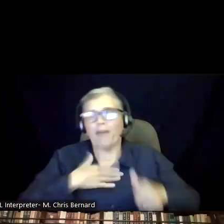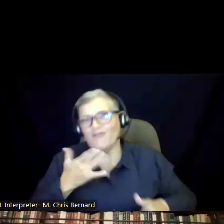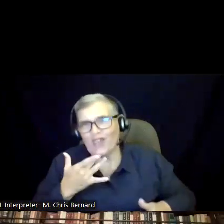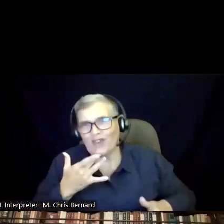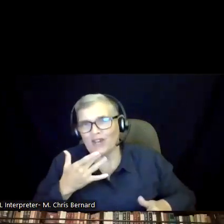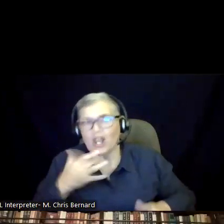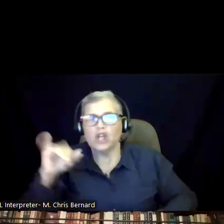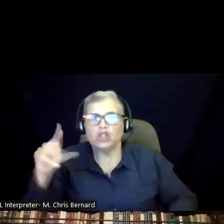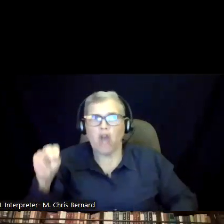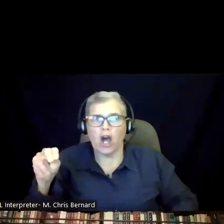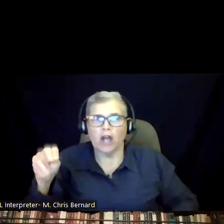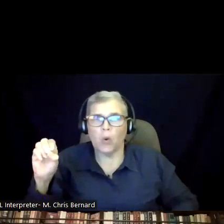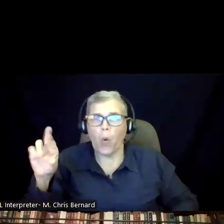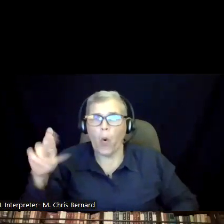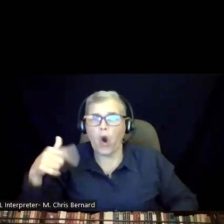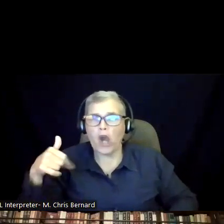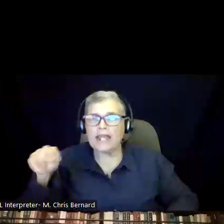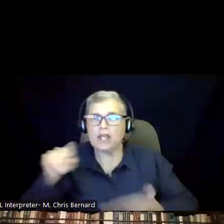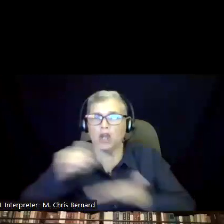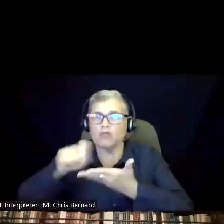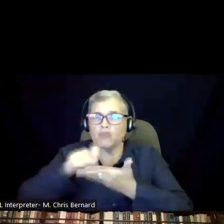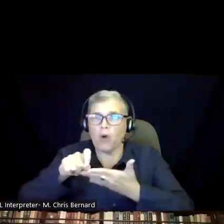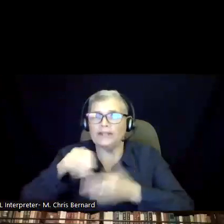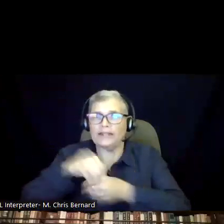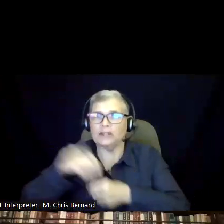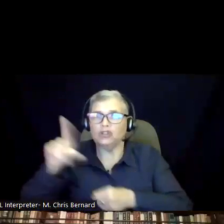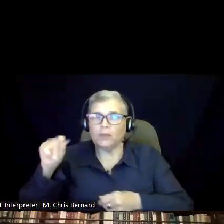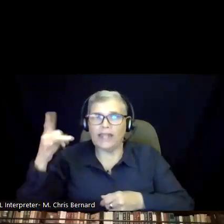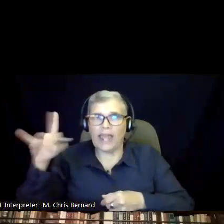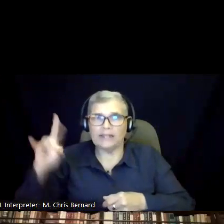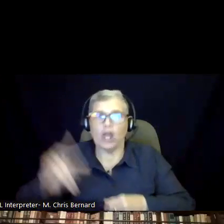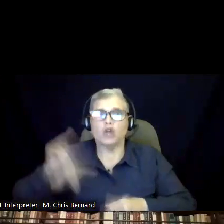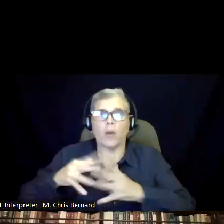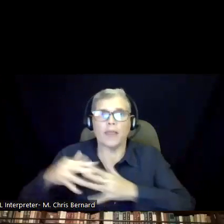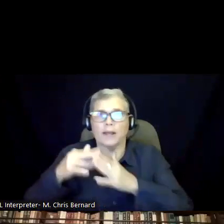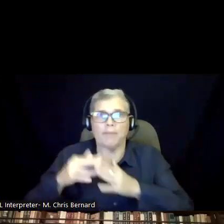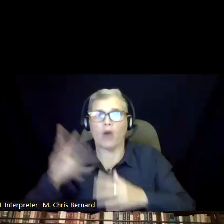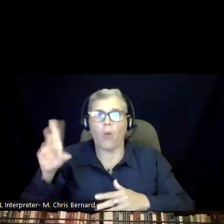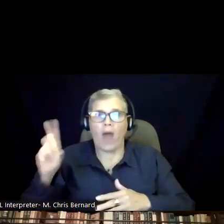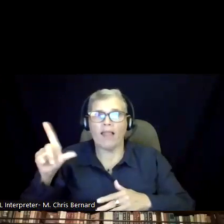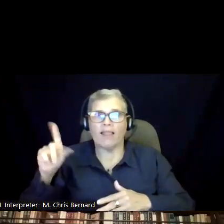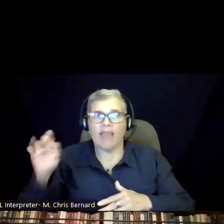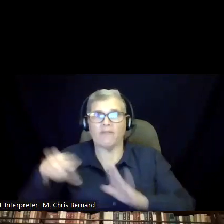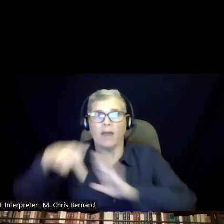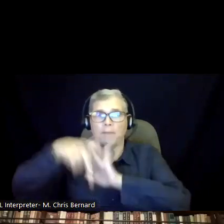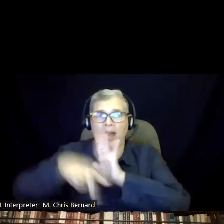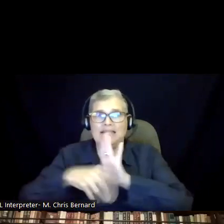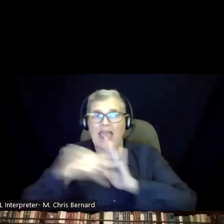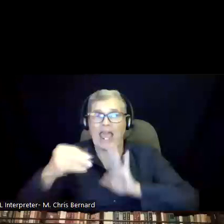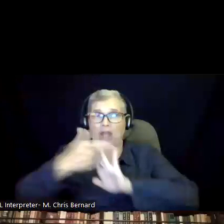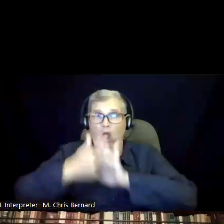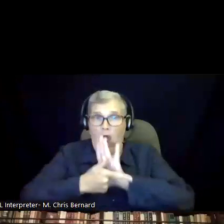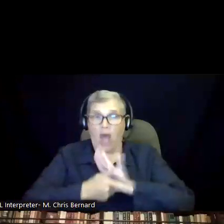John Organ in a book written in 2018 on North American wildlife policy and law. That definition is